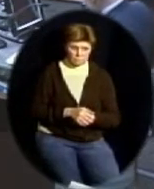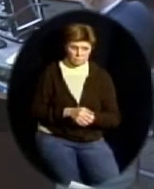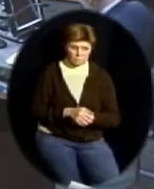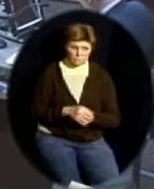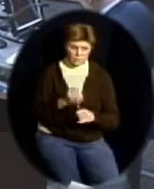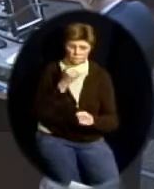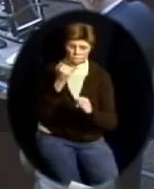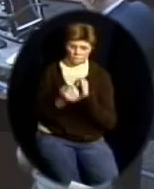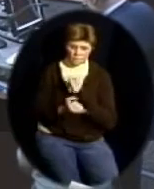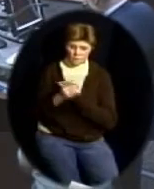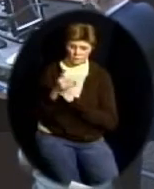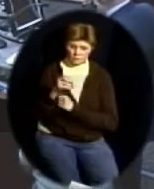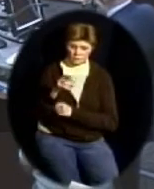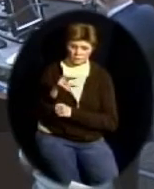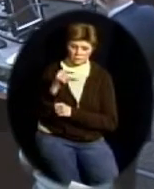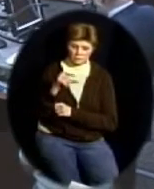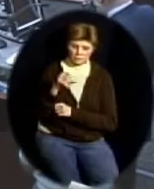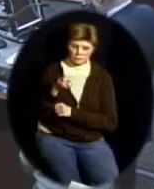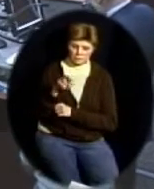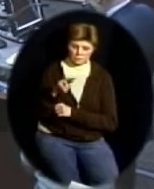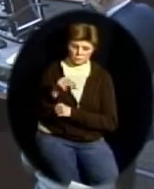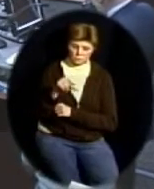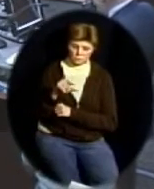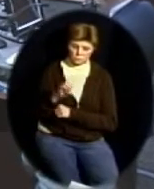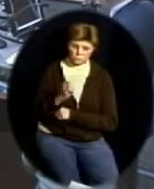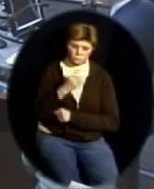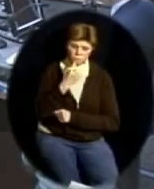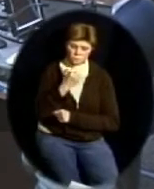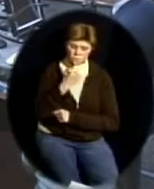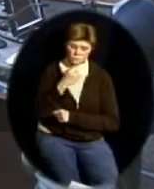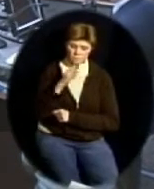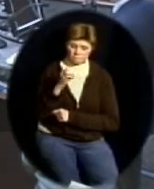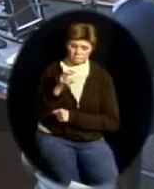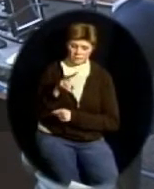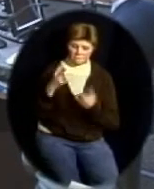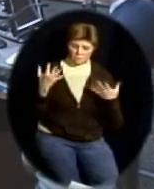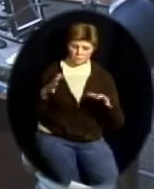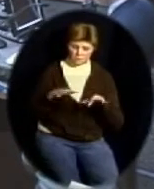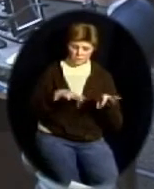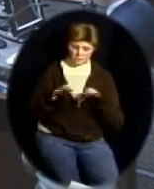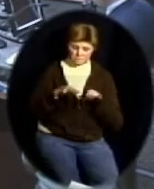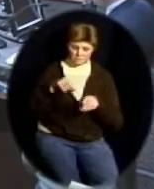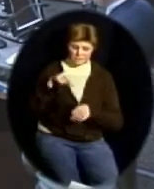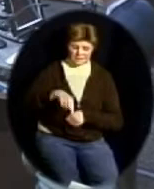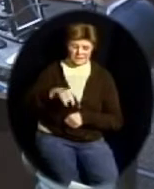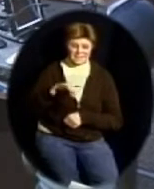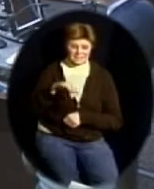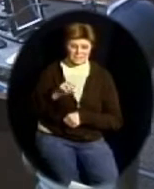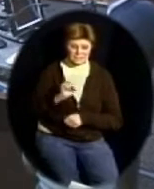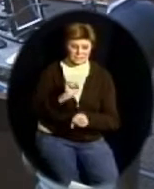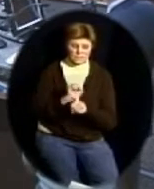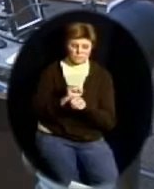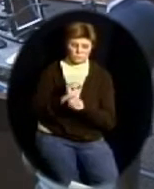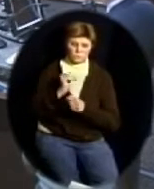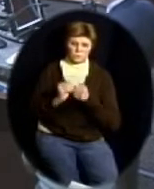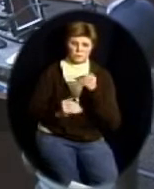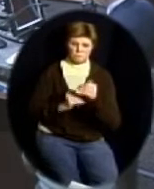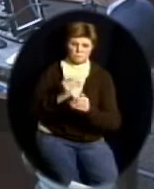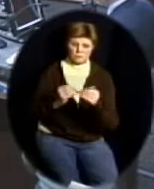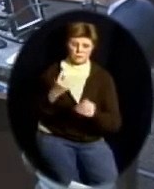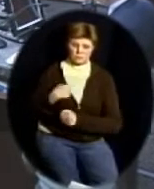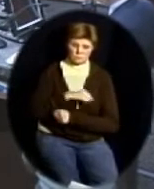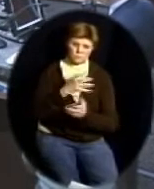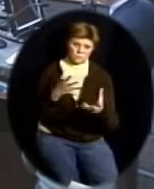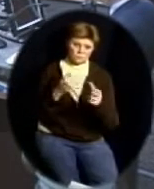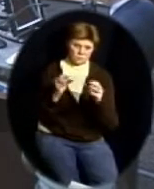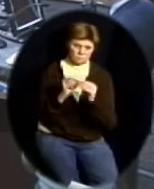Finally, the scorecard, as Bev has explained, is a draft. It is a work in progress. We're interested in your input,